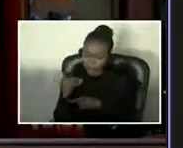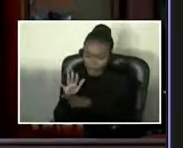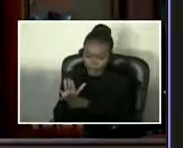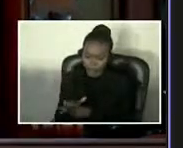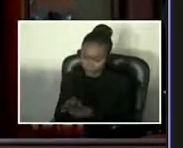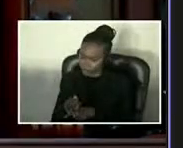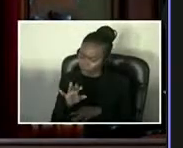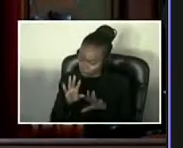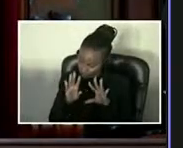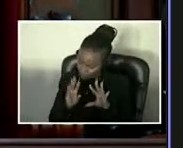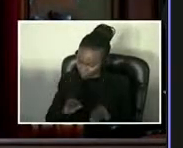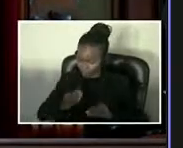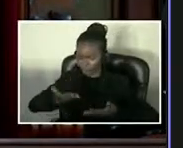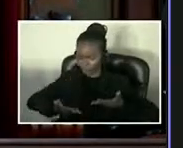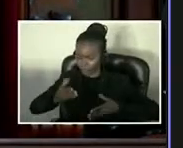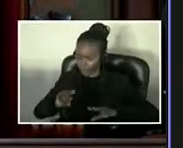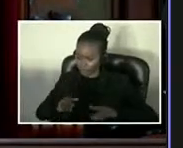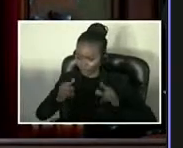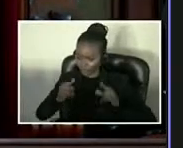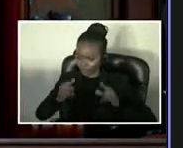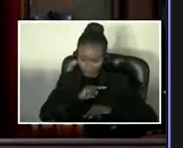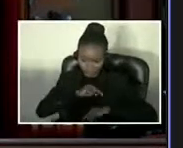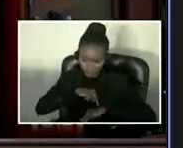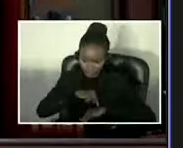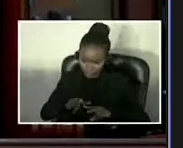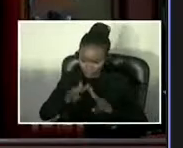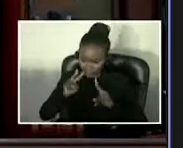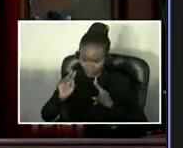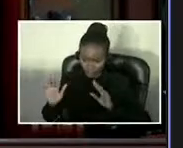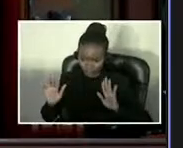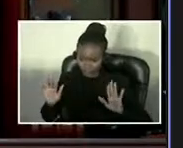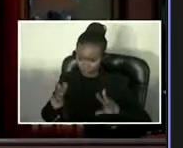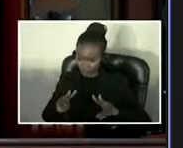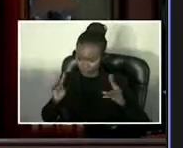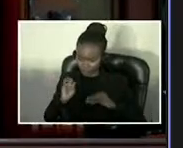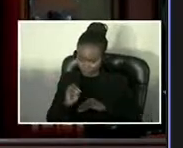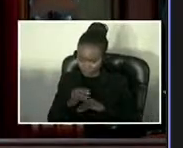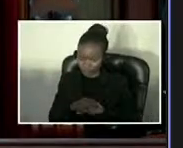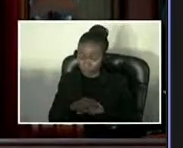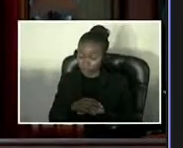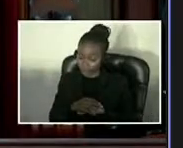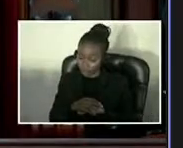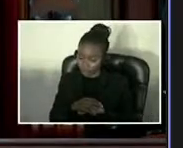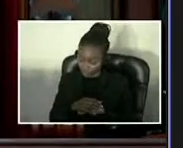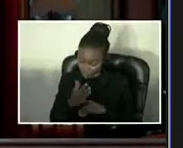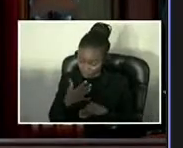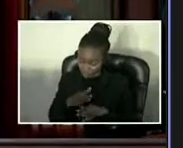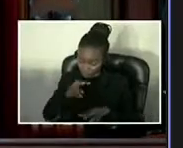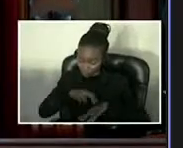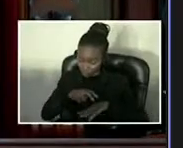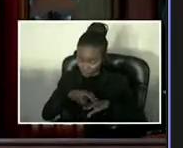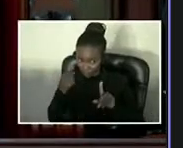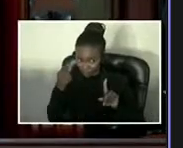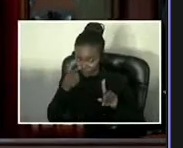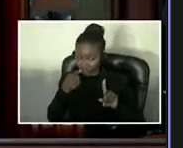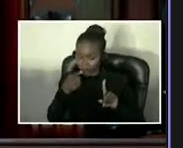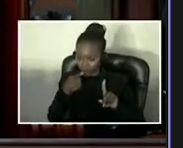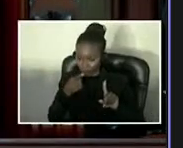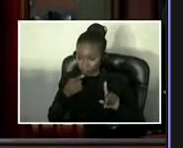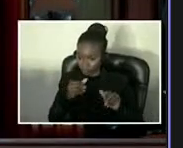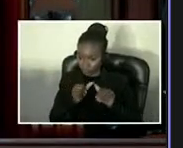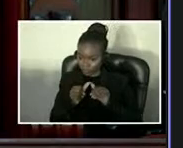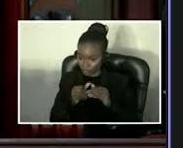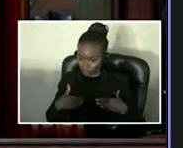transformative in our deliberations in sticking to achieve better health for all we need to consider the health dominance like